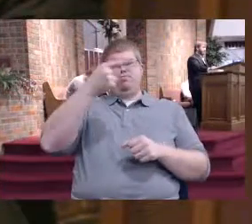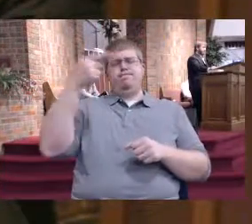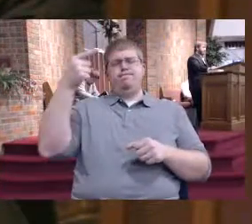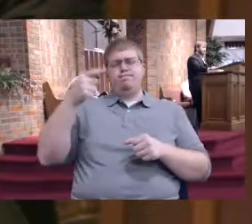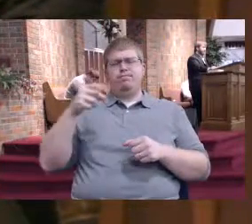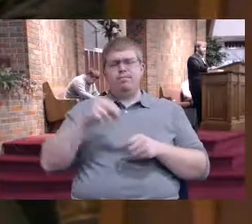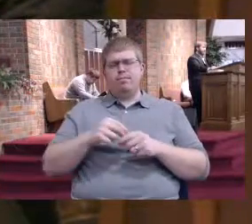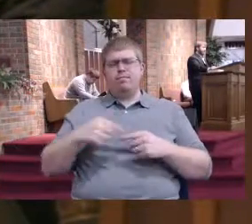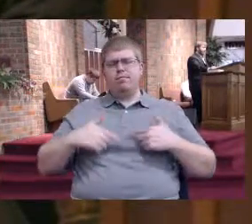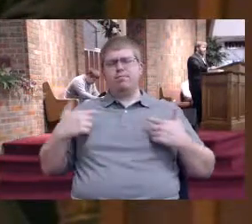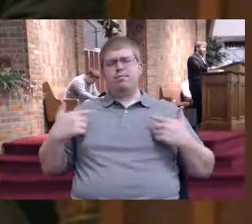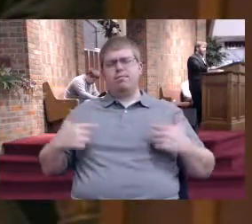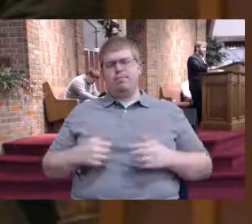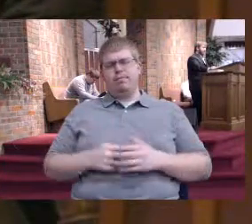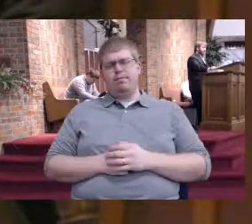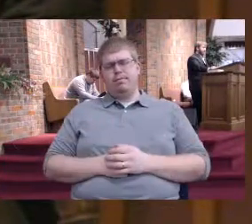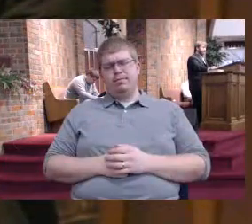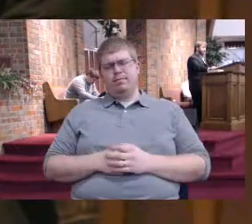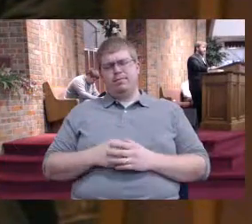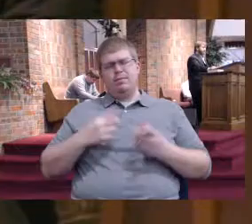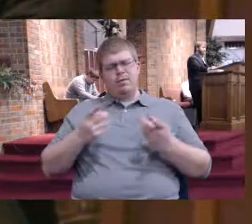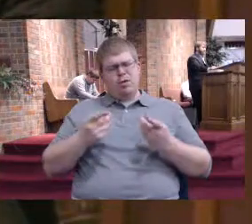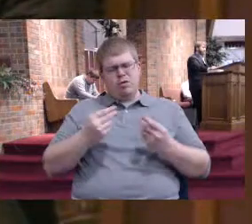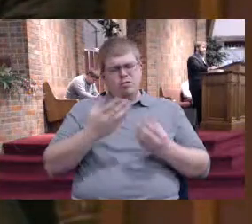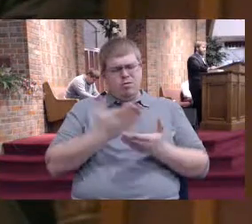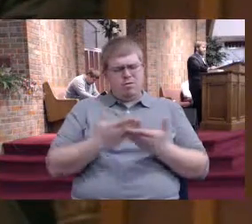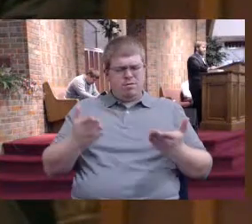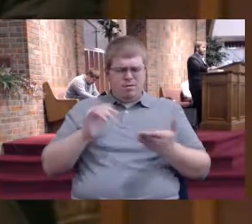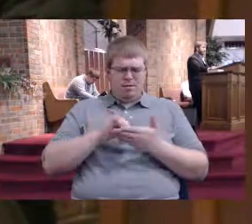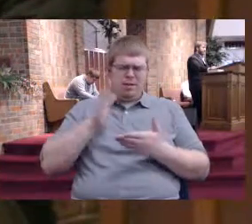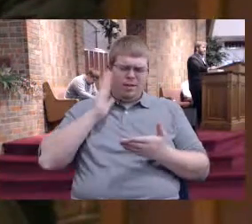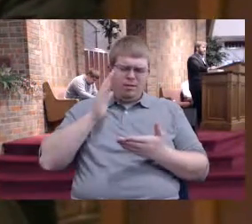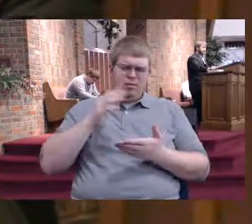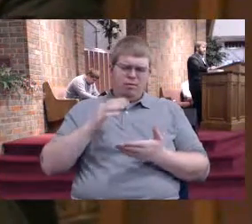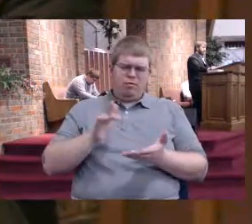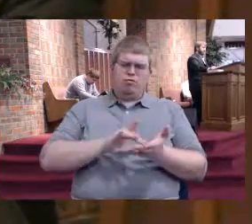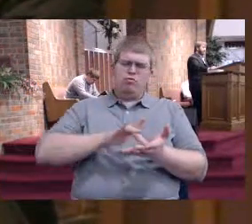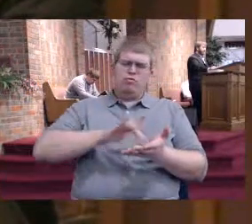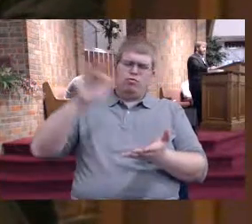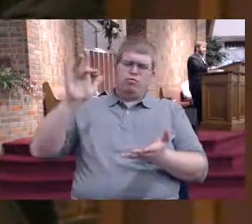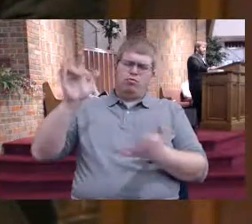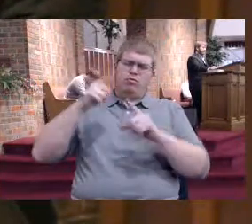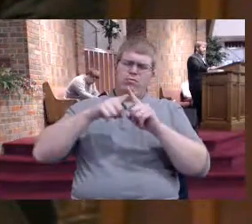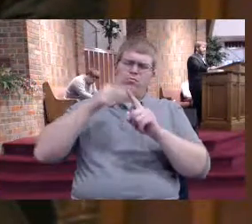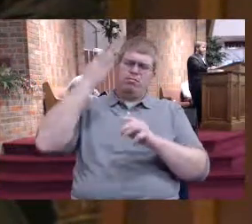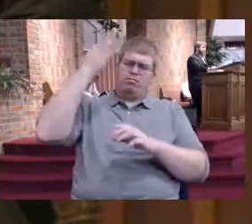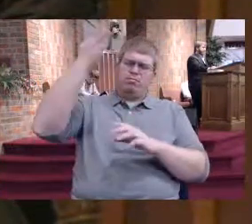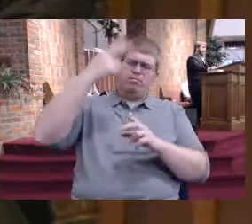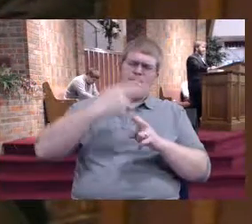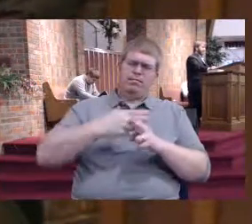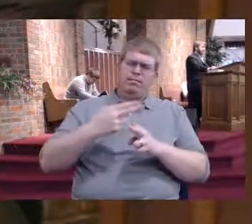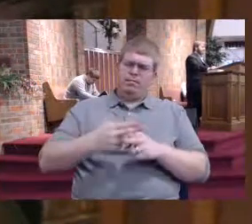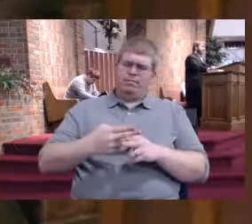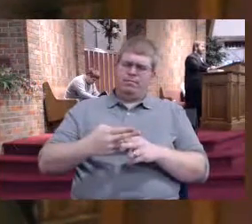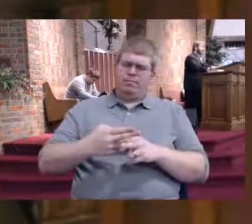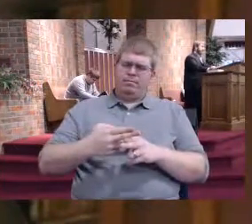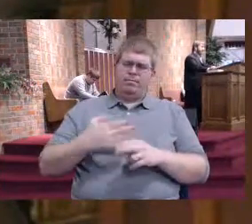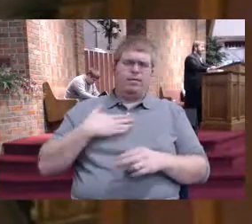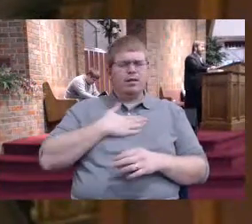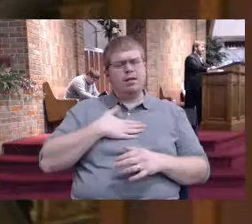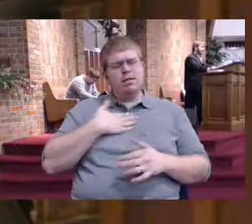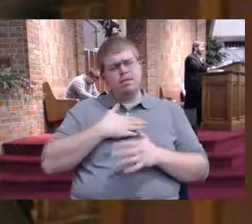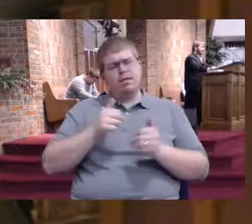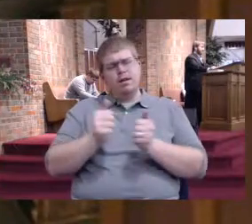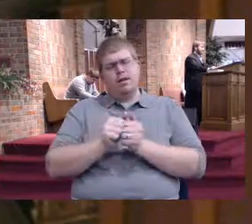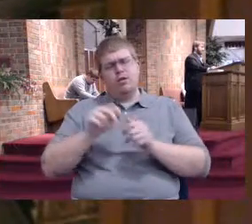glory to your name. Lord, we ask you to be with those who may not be here tonight, who can't